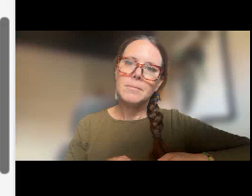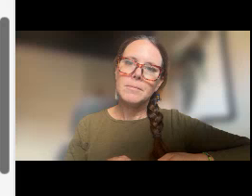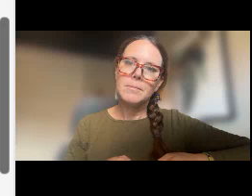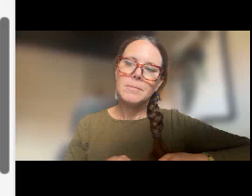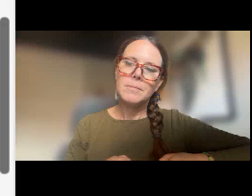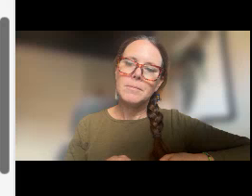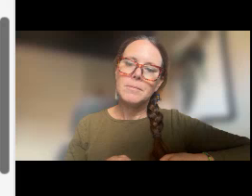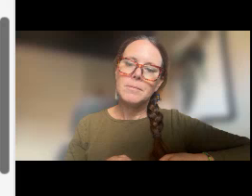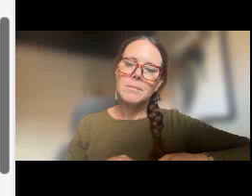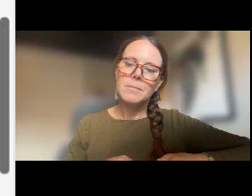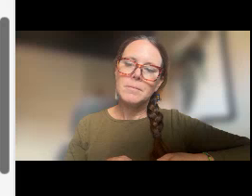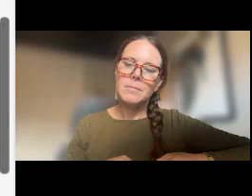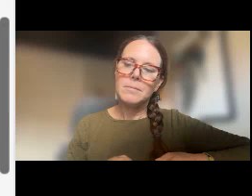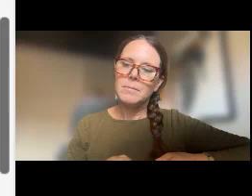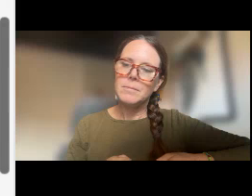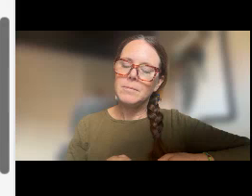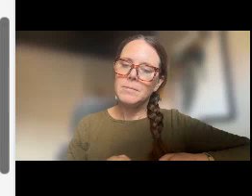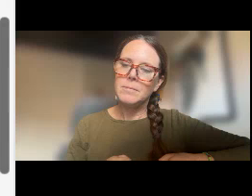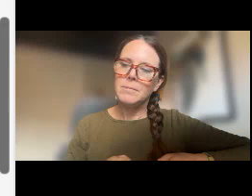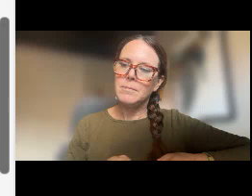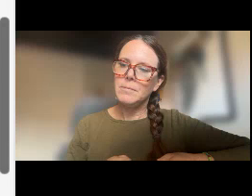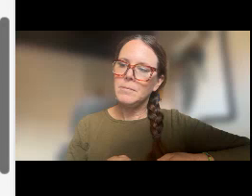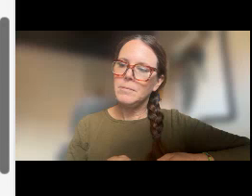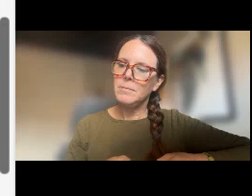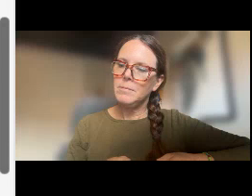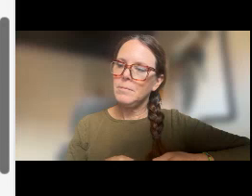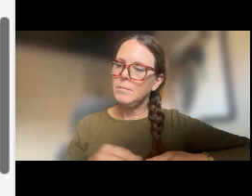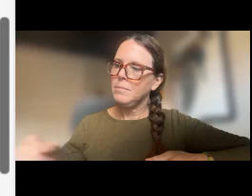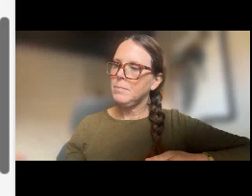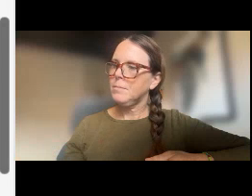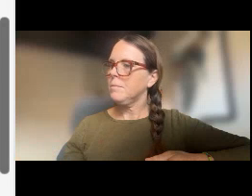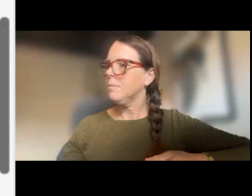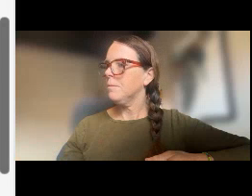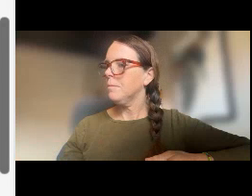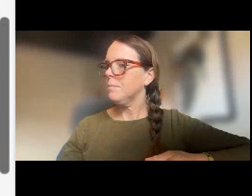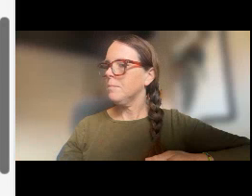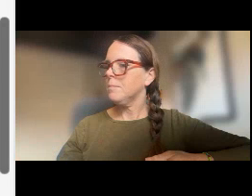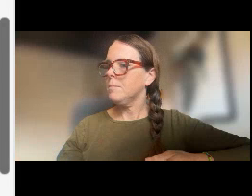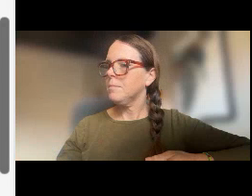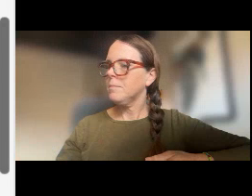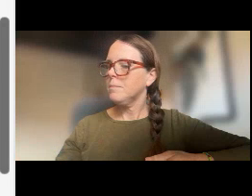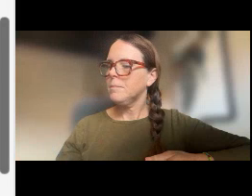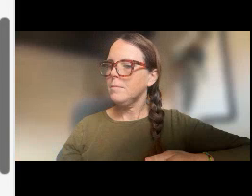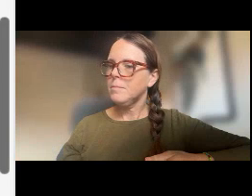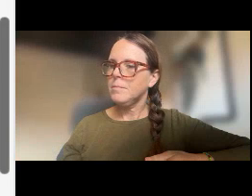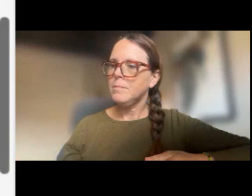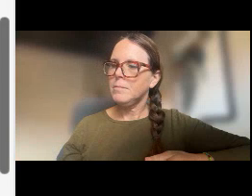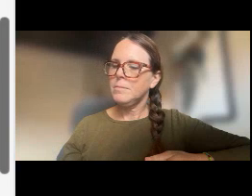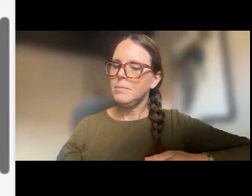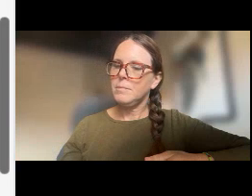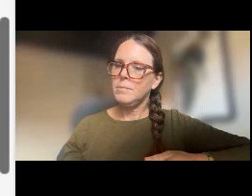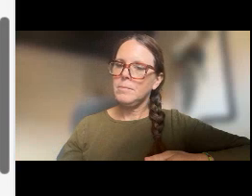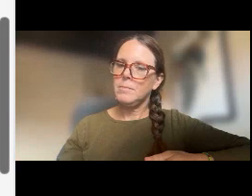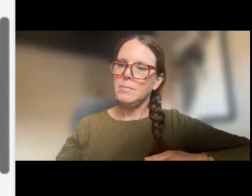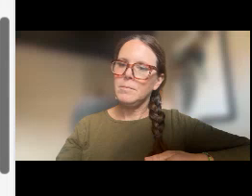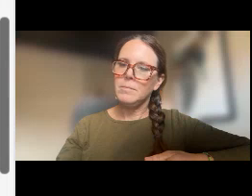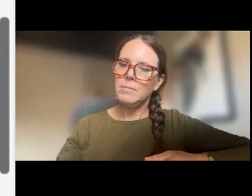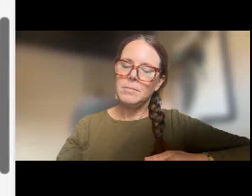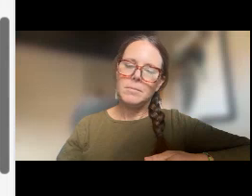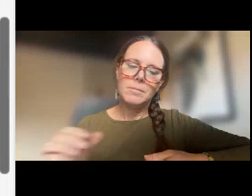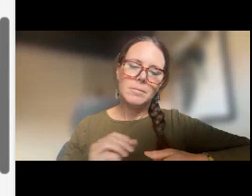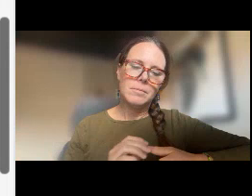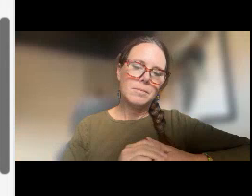us vote on their application, it might help them. I mean, to provide some, even if it's not